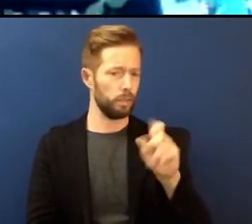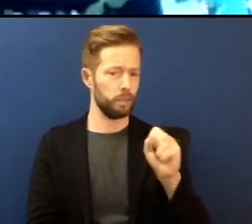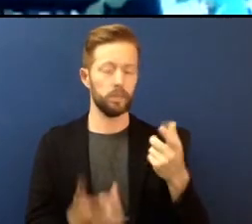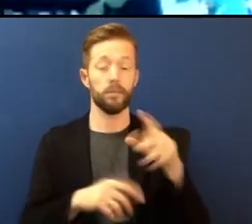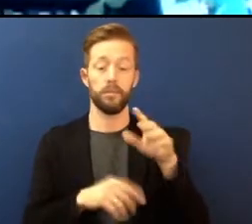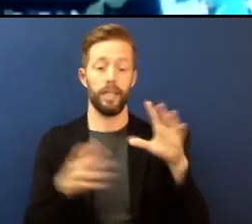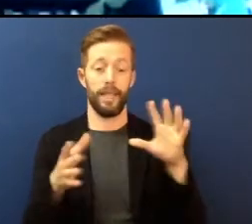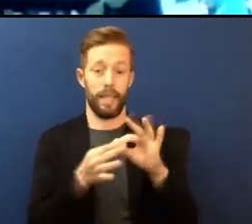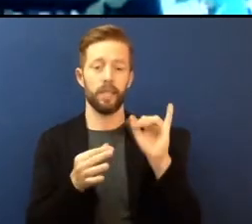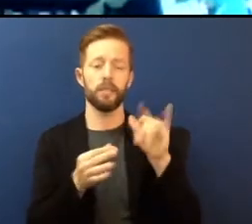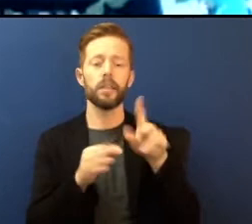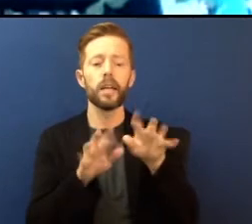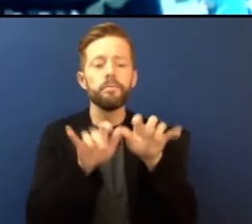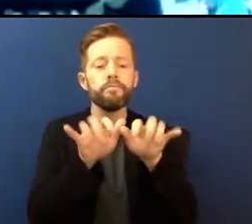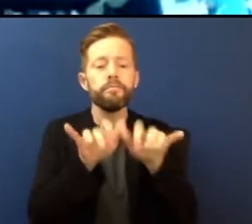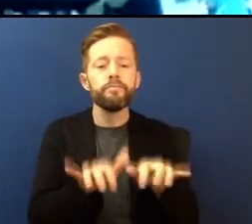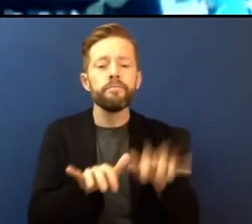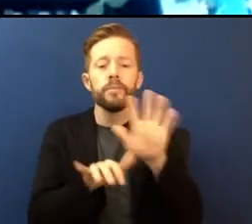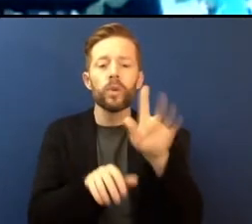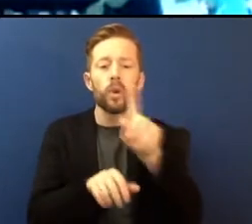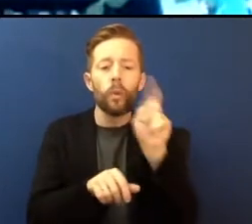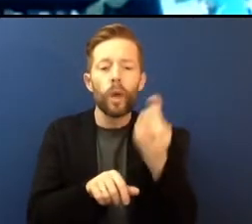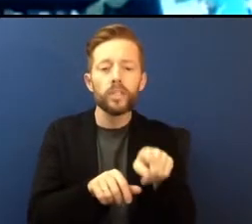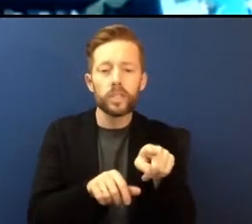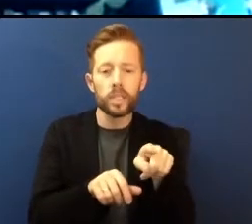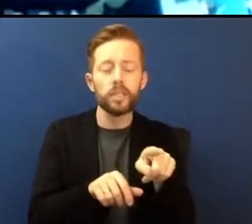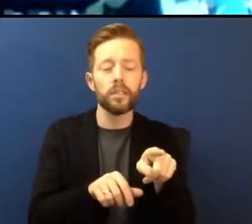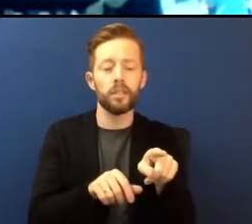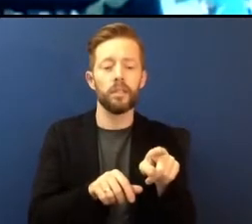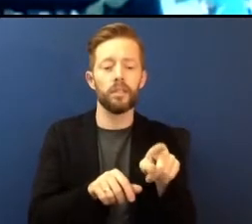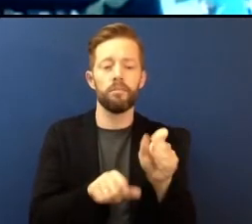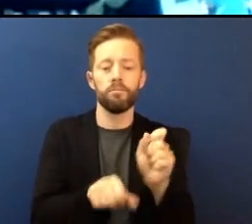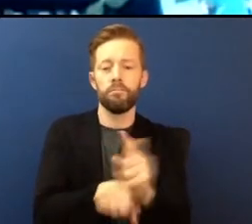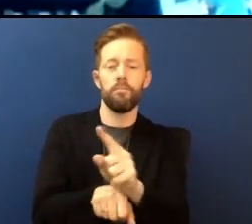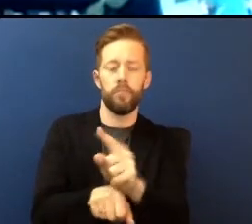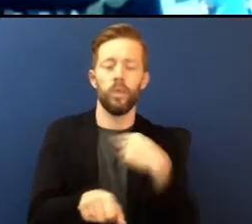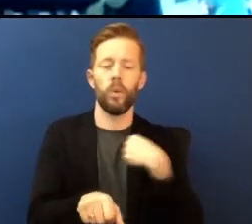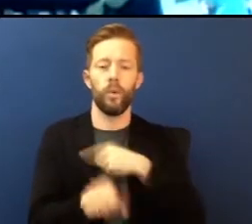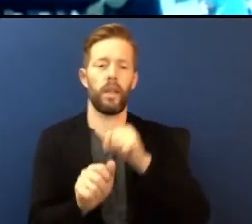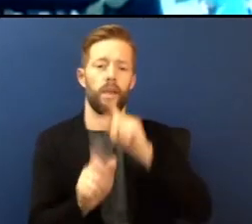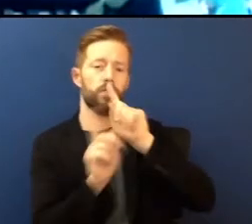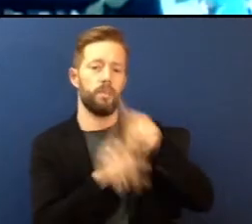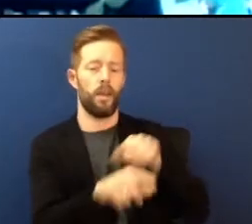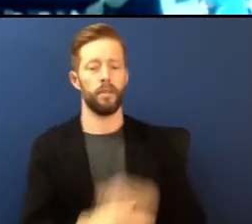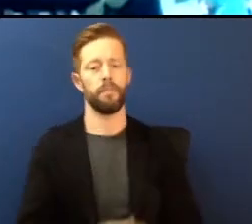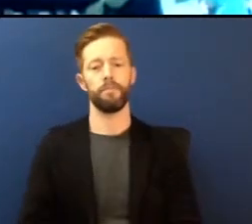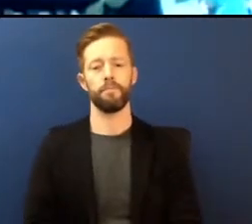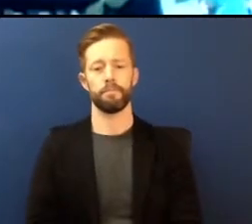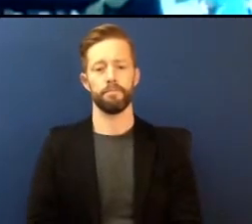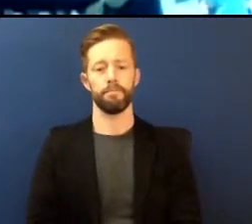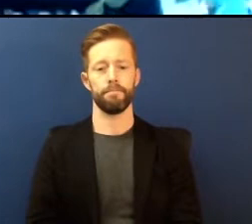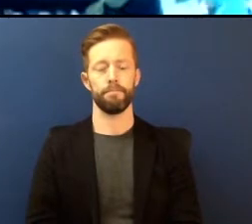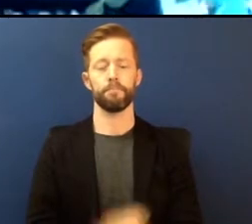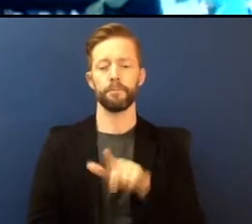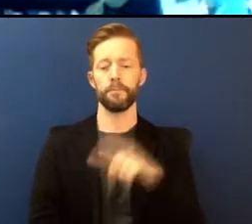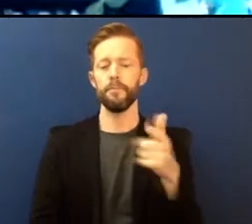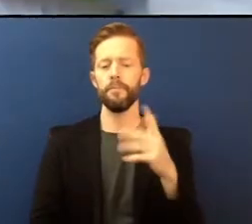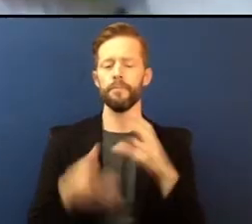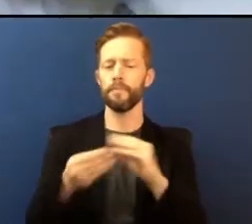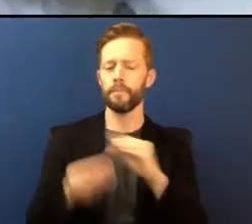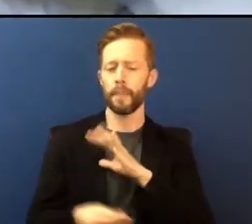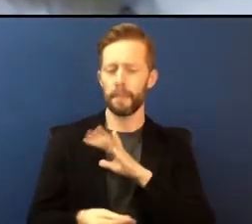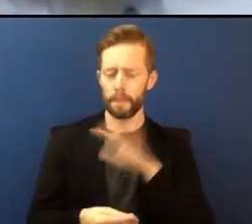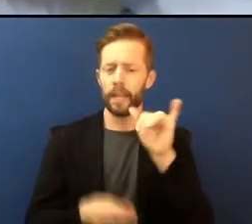contact information and what your questions are, like what you would like access to, and we can then respond and provide that to you. That's